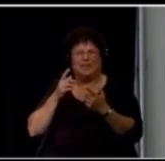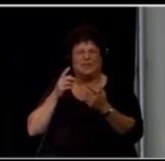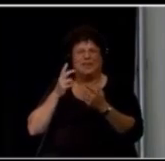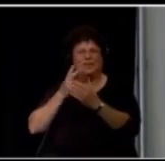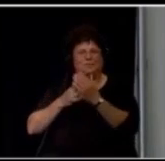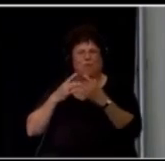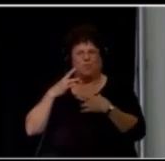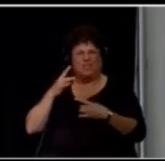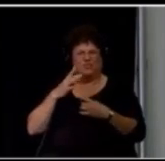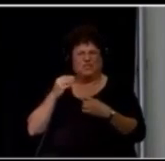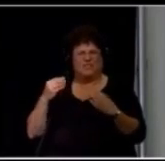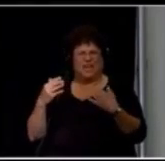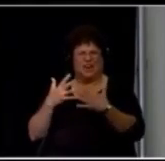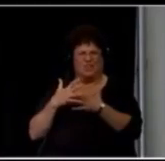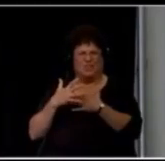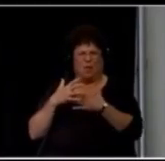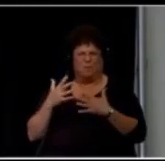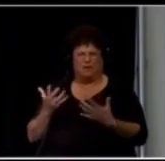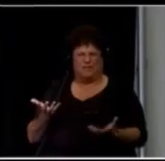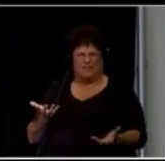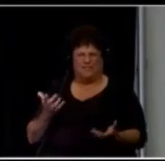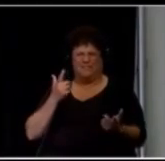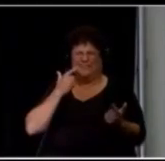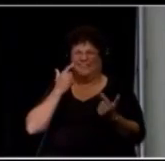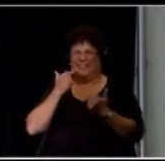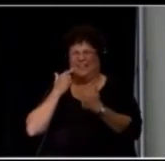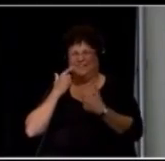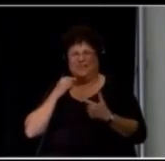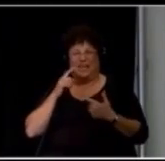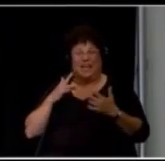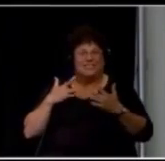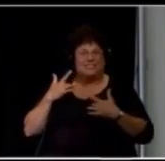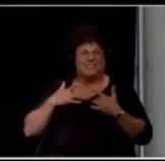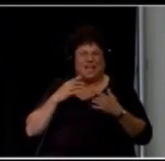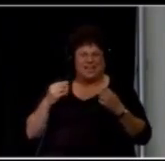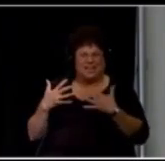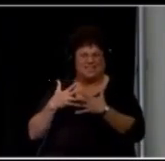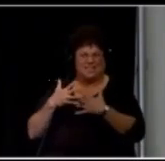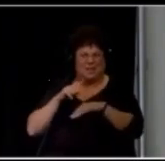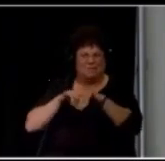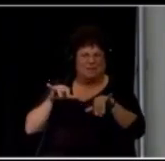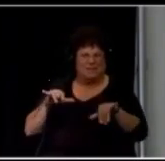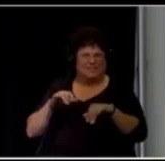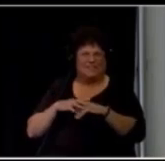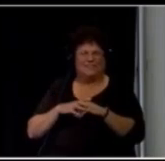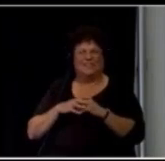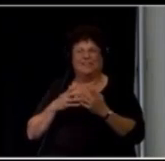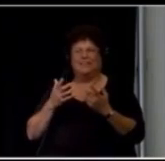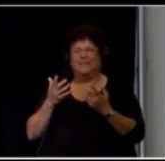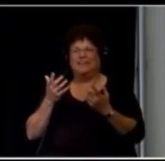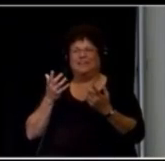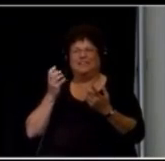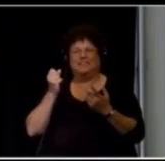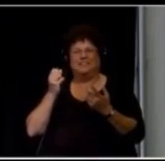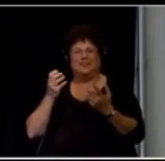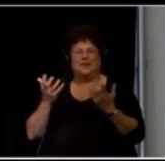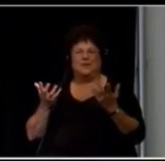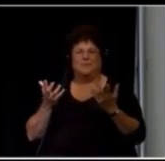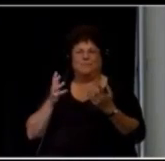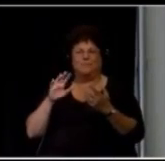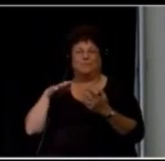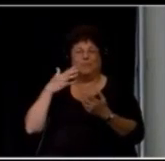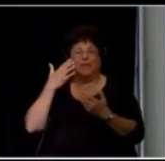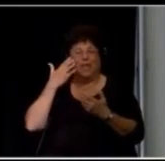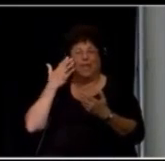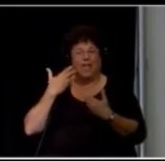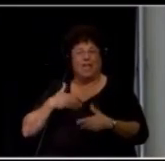both interesting and alarming. Like it's exciting and alarming. So. Hi,